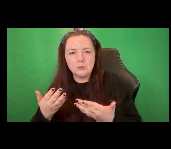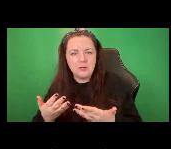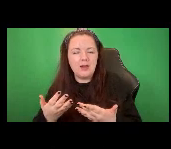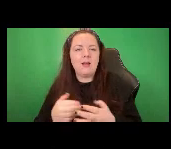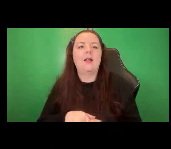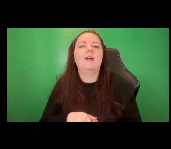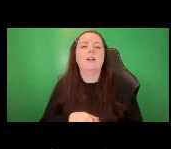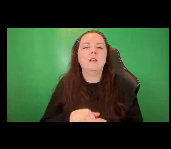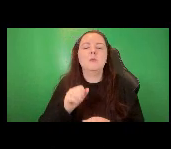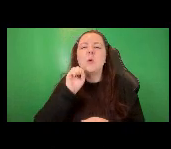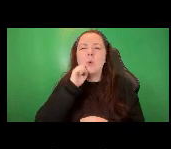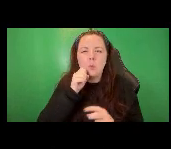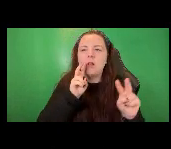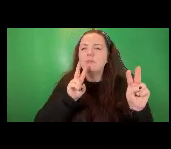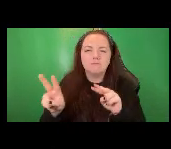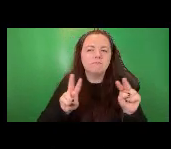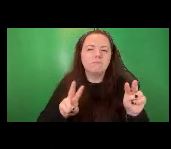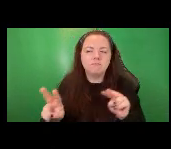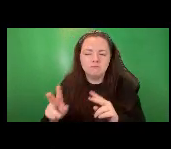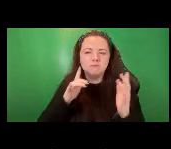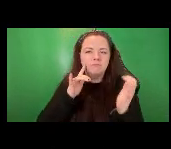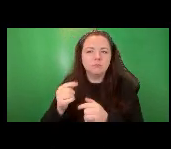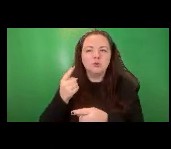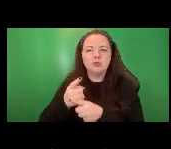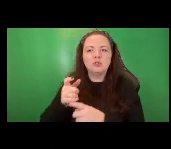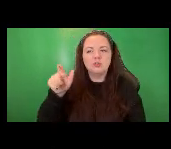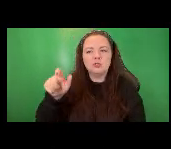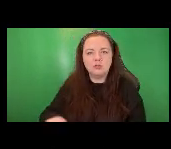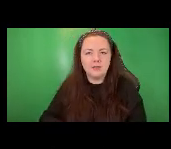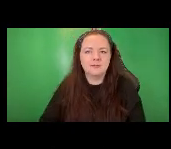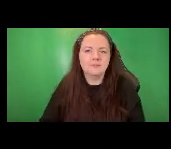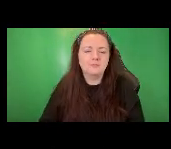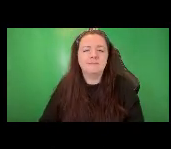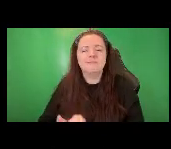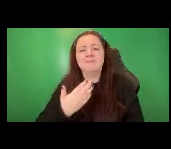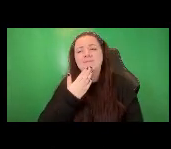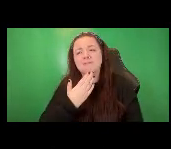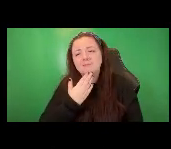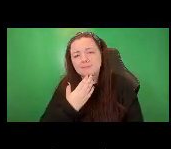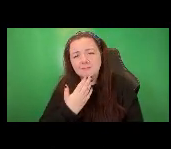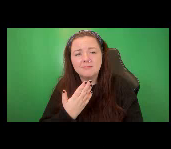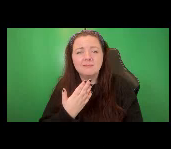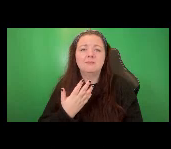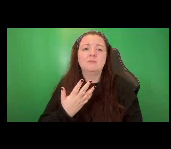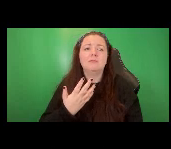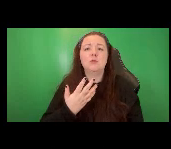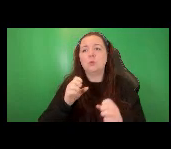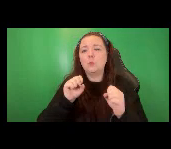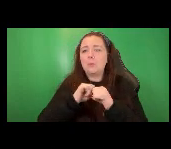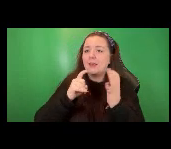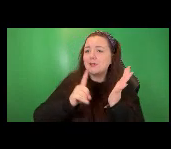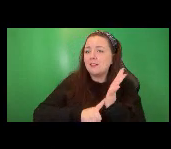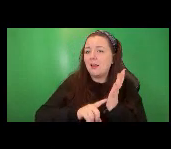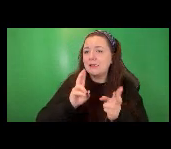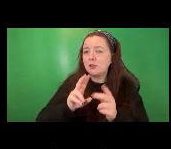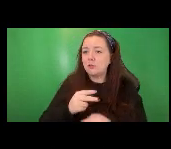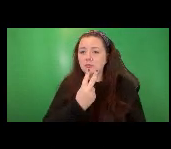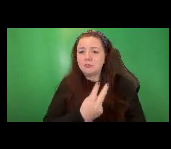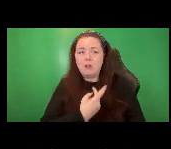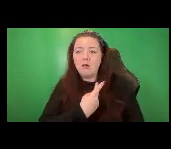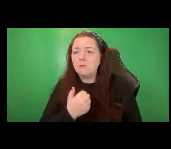the chat box as well. Huge thank you in advance to our BSL interpreters. Thanks ever